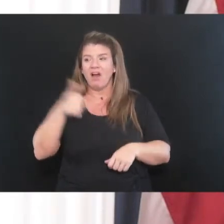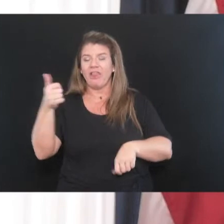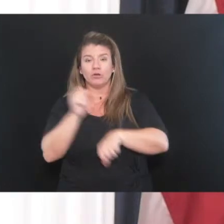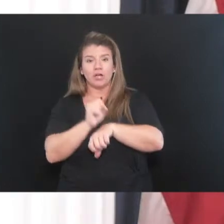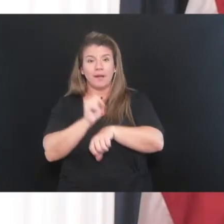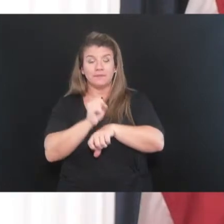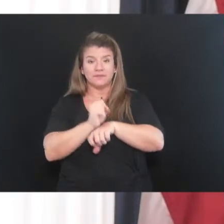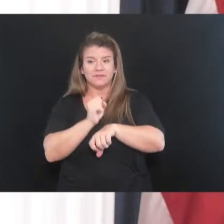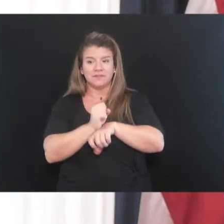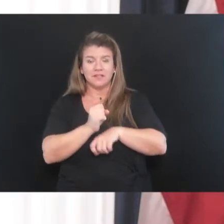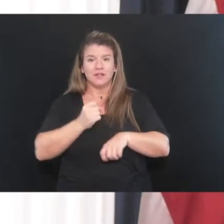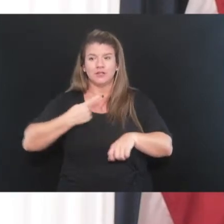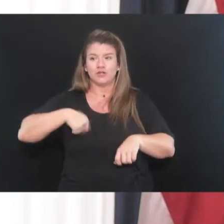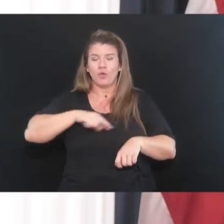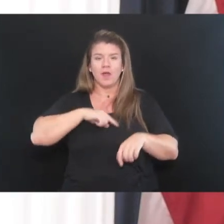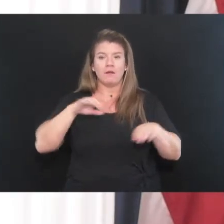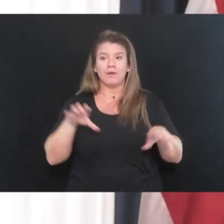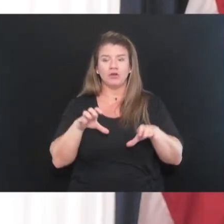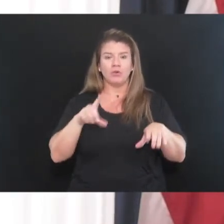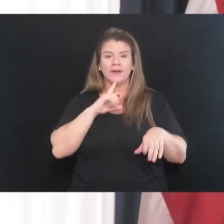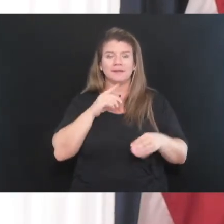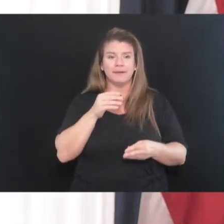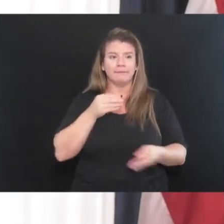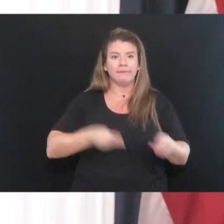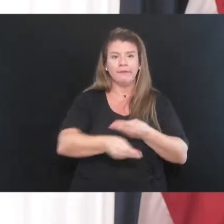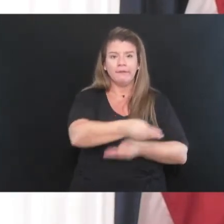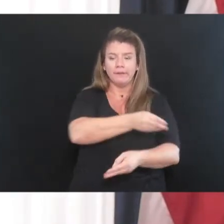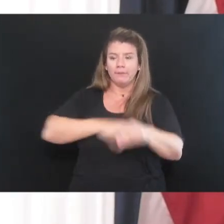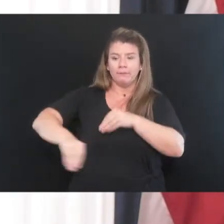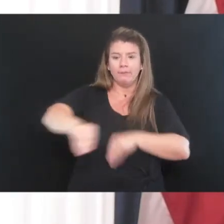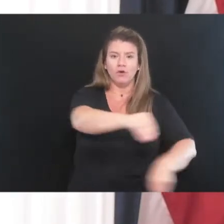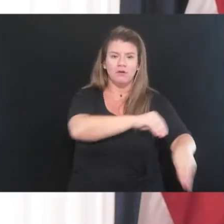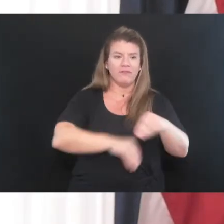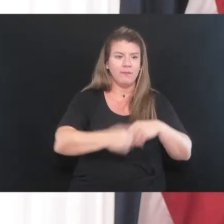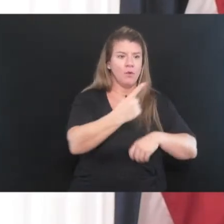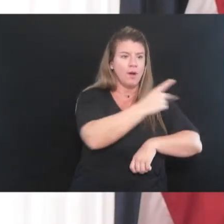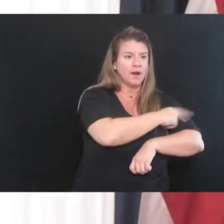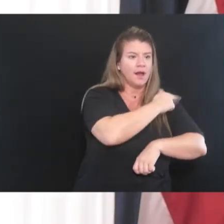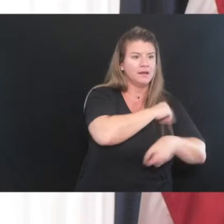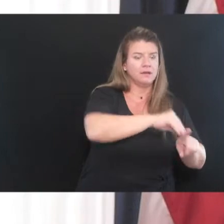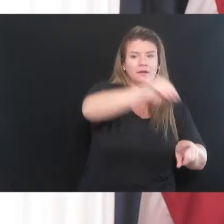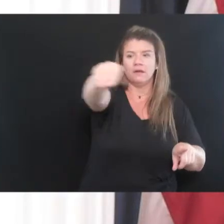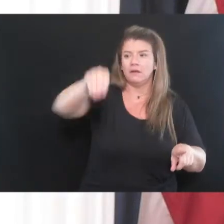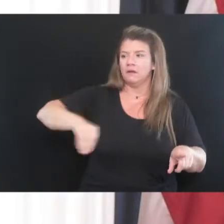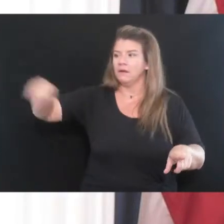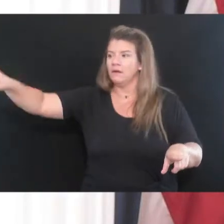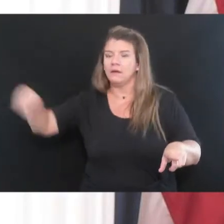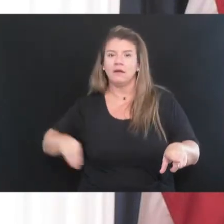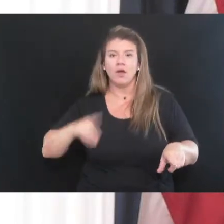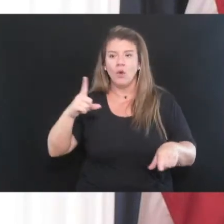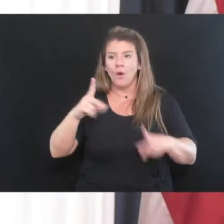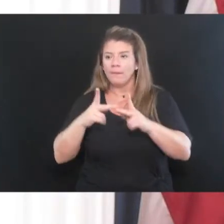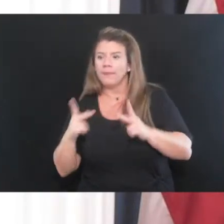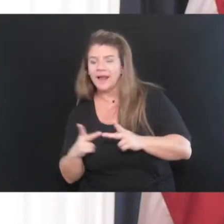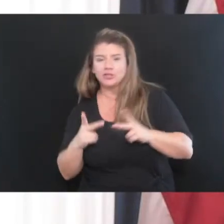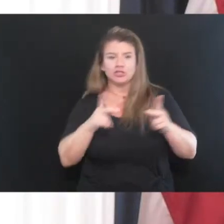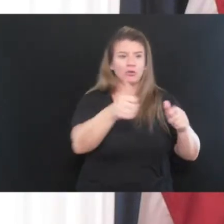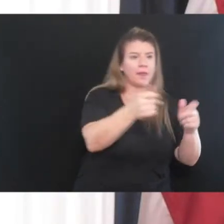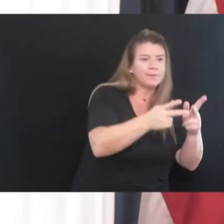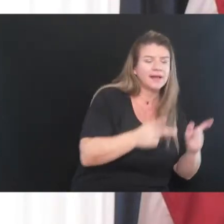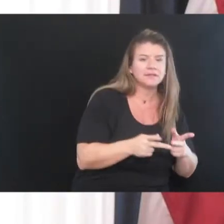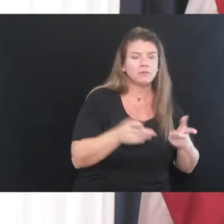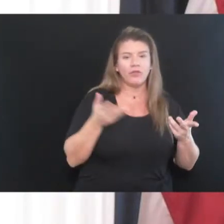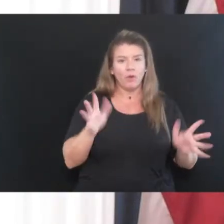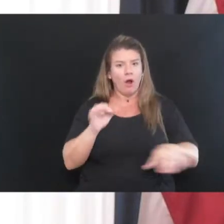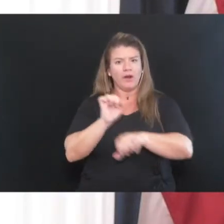all we would be doing would be shuffling the deck chairs, moving them from one hospital or one clinical setting to another. So